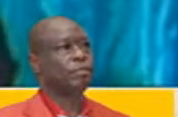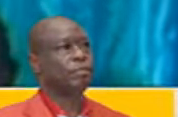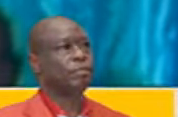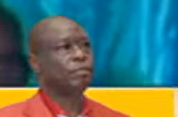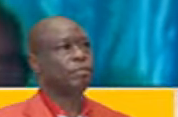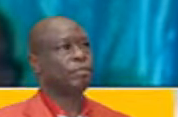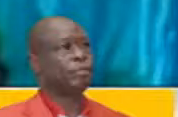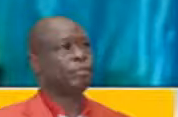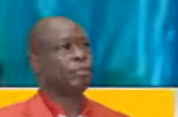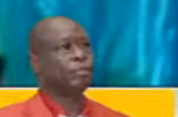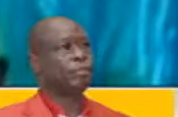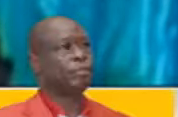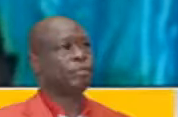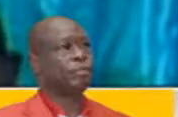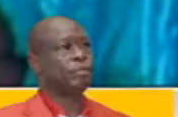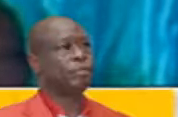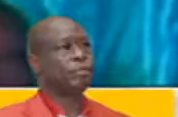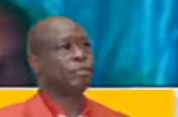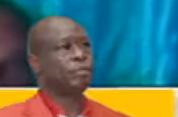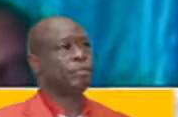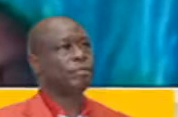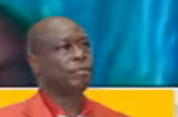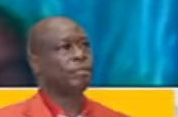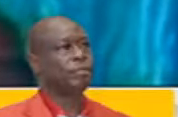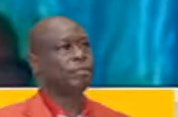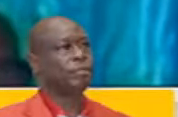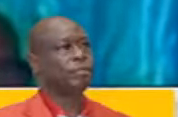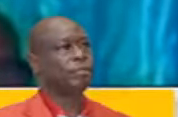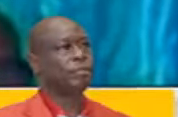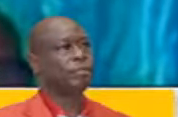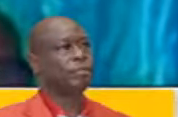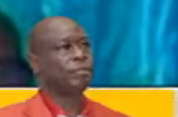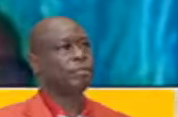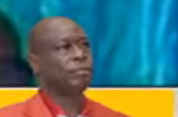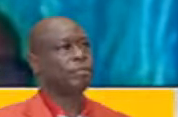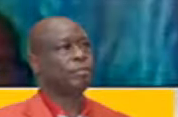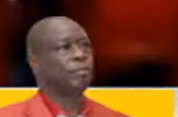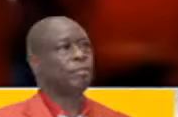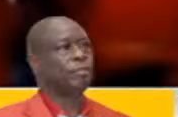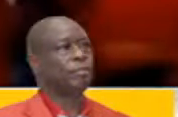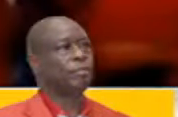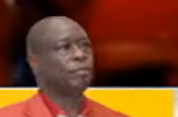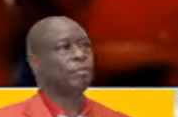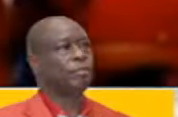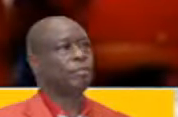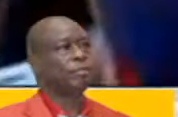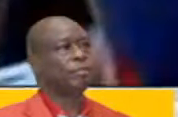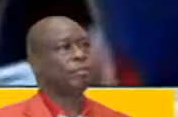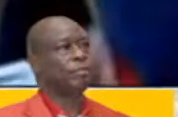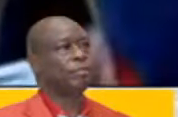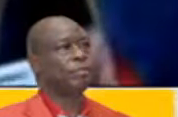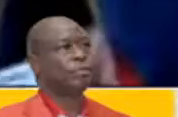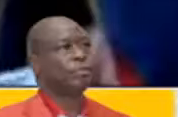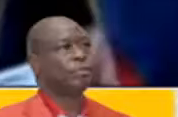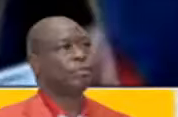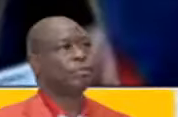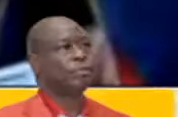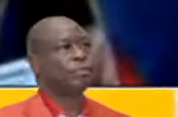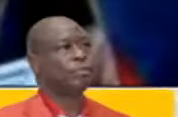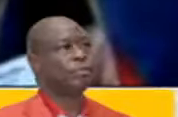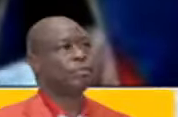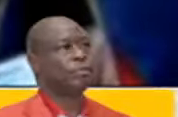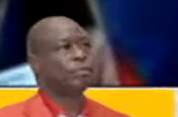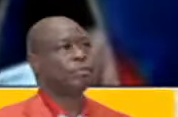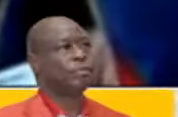Sasa unajua sasa si ametuuliza. Sasa tuko tayari, mimi ndio nitaongoza kwa executive. Gachagua relieving his July 2022